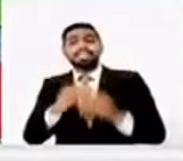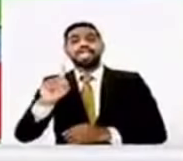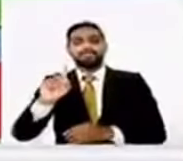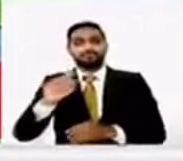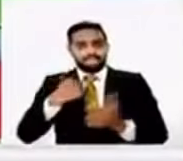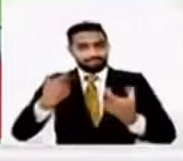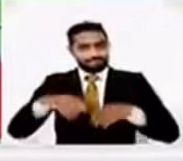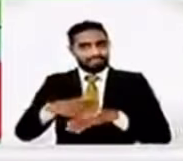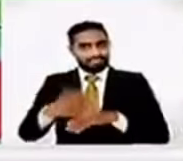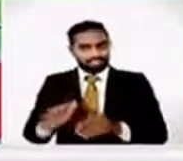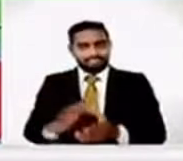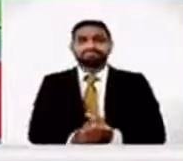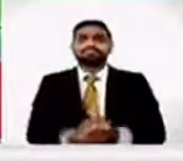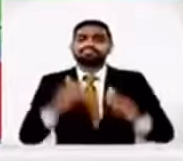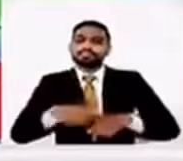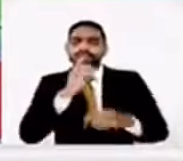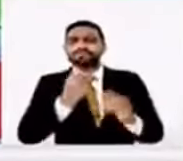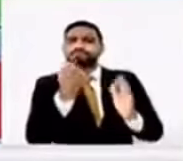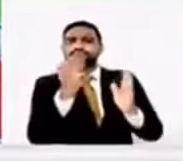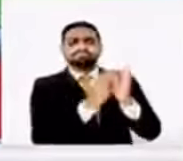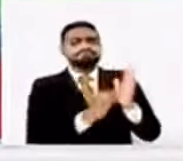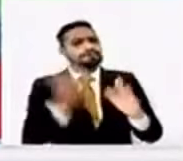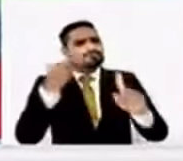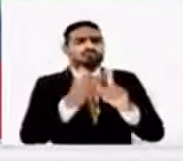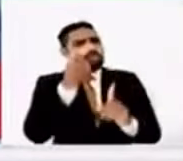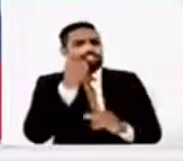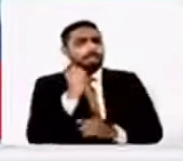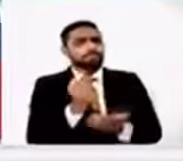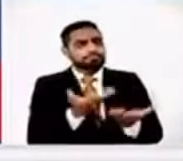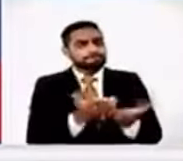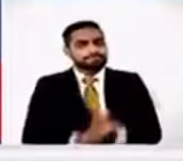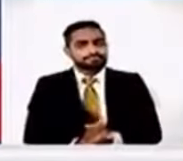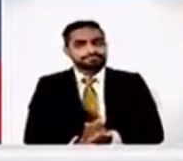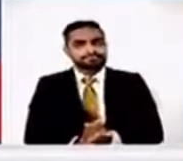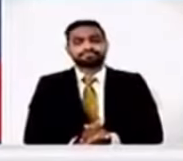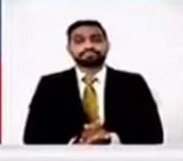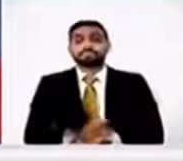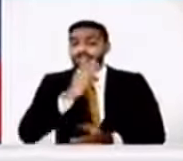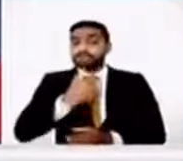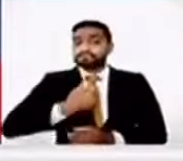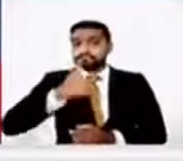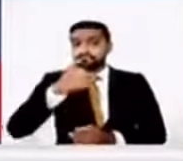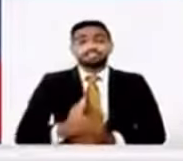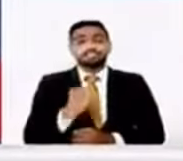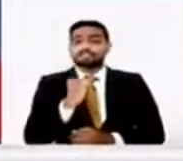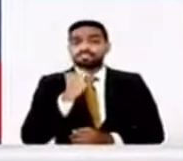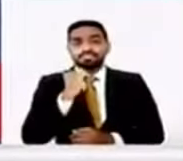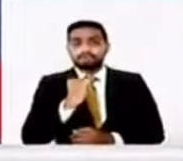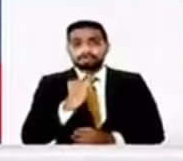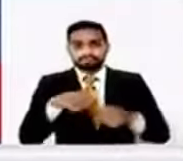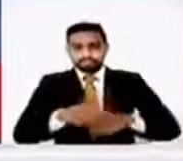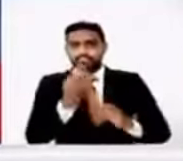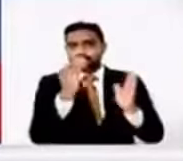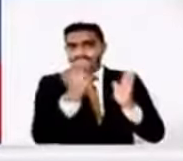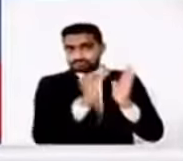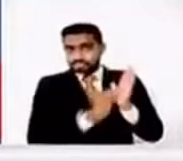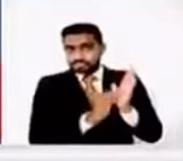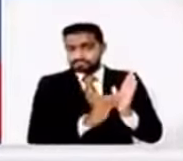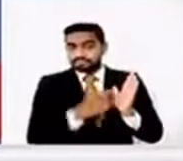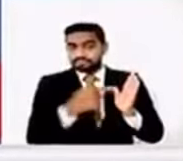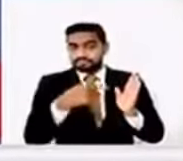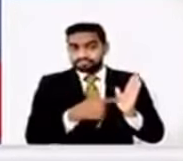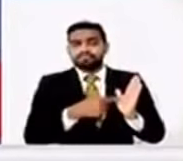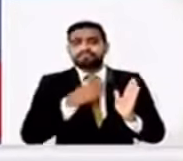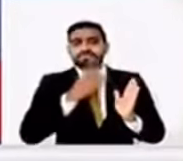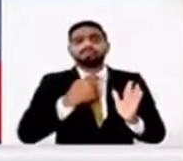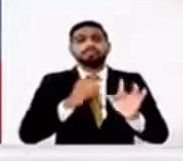document? The most important thing is that this budget is very much aligned